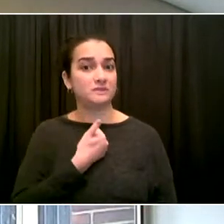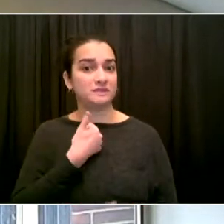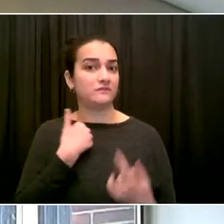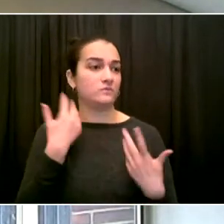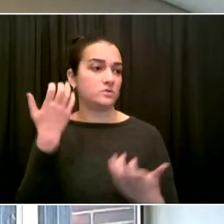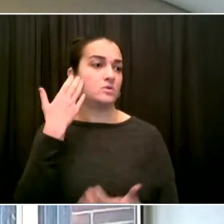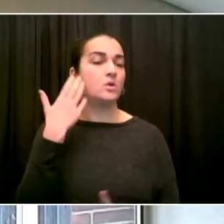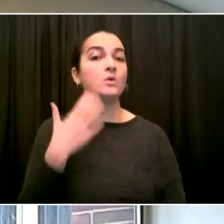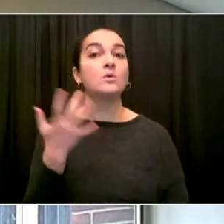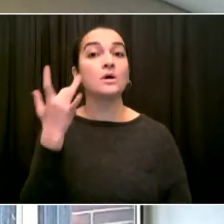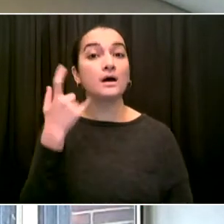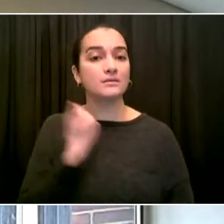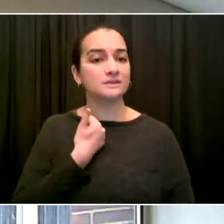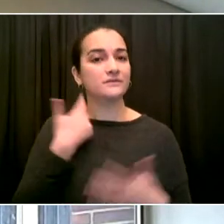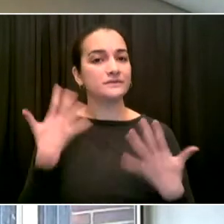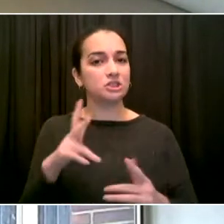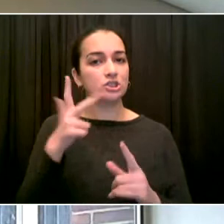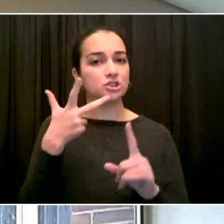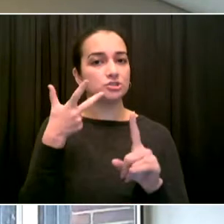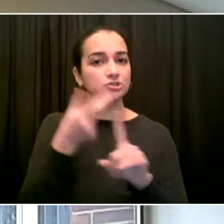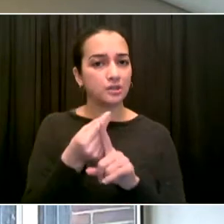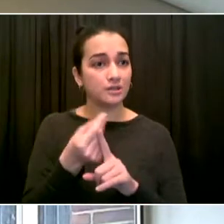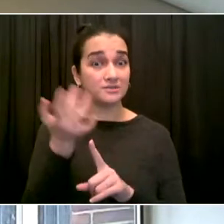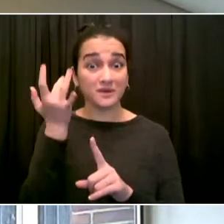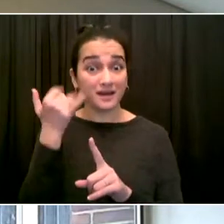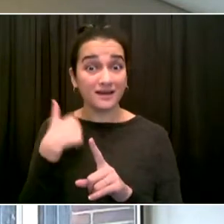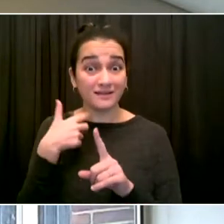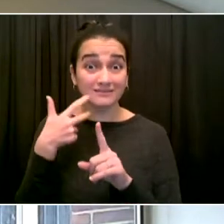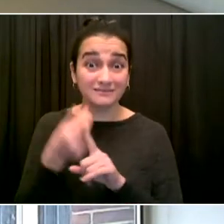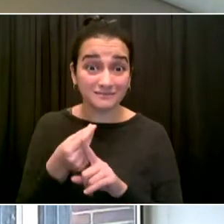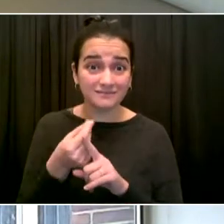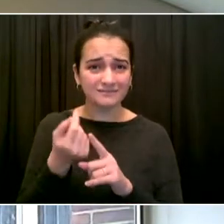what the evidence means. I believe in it enough that I've gotten the booster